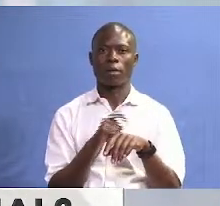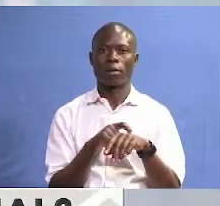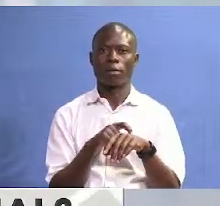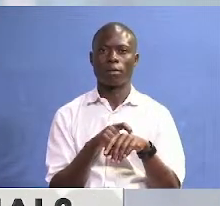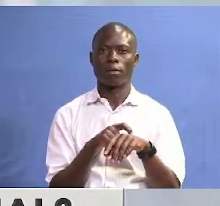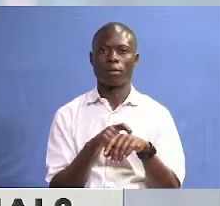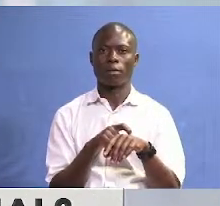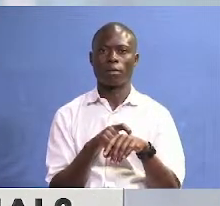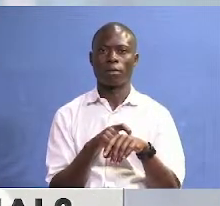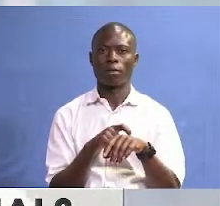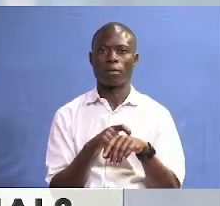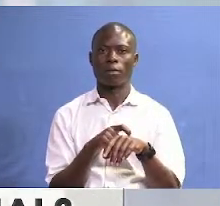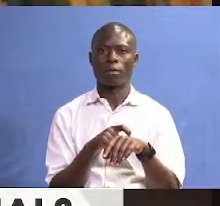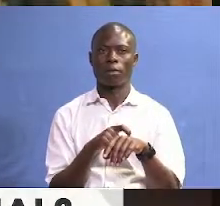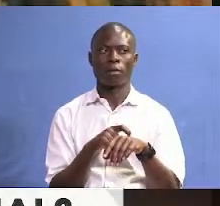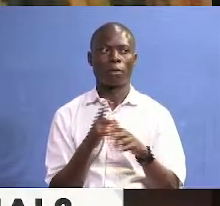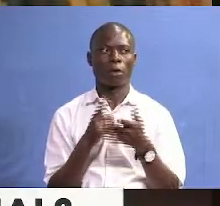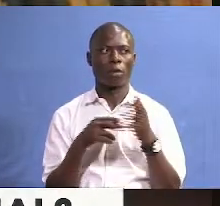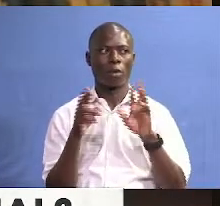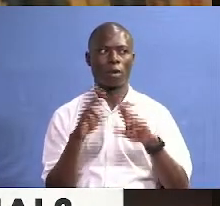A lot has happened, wakili.